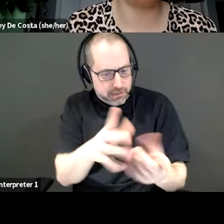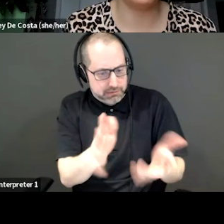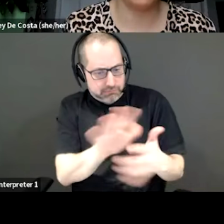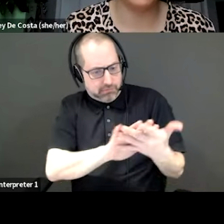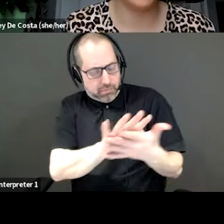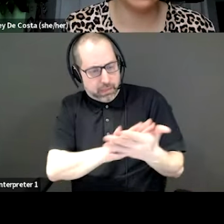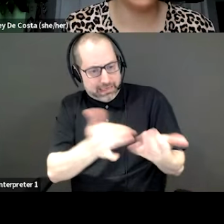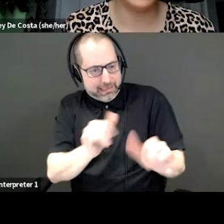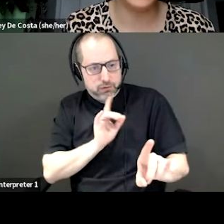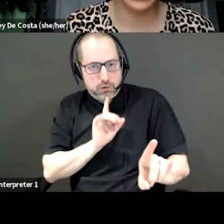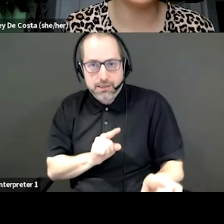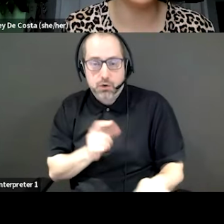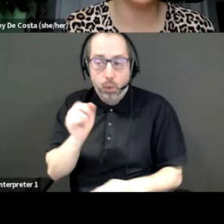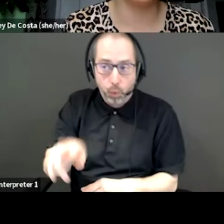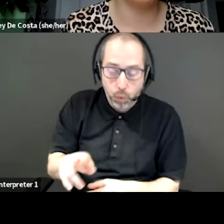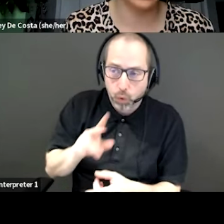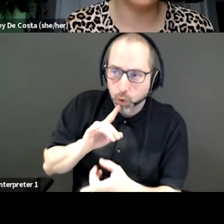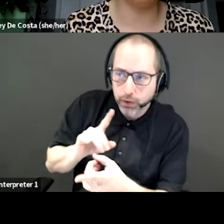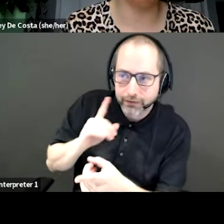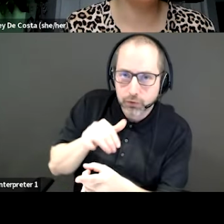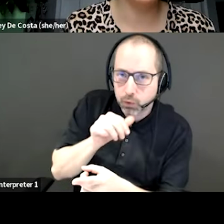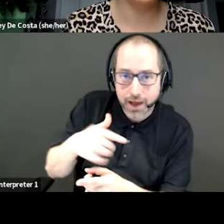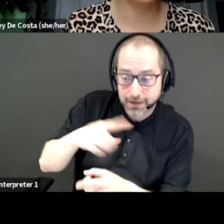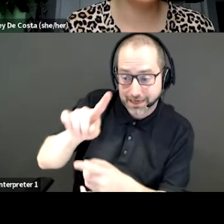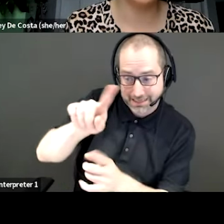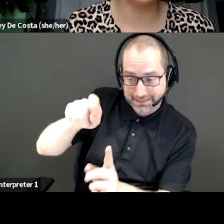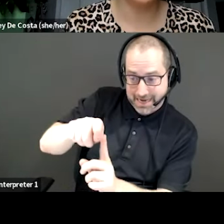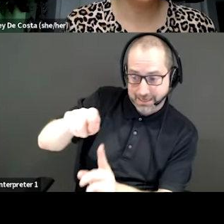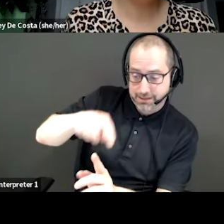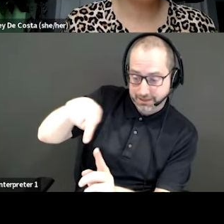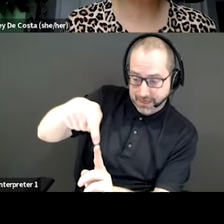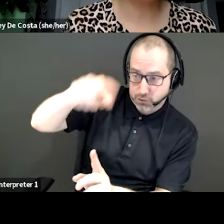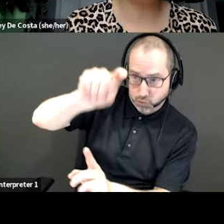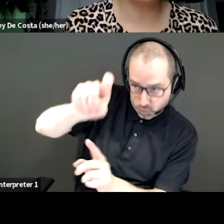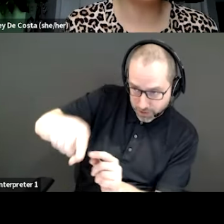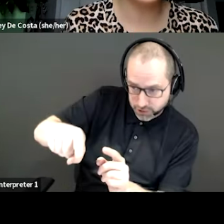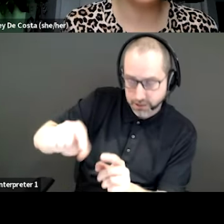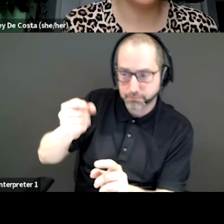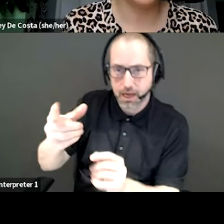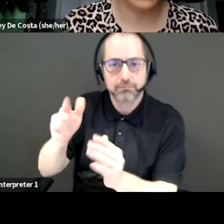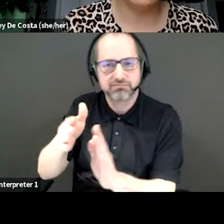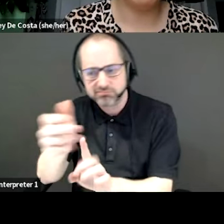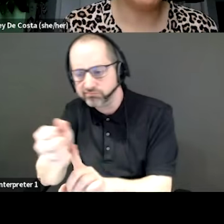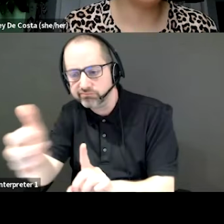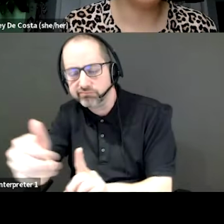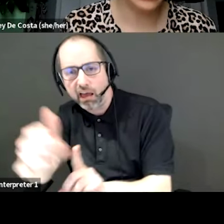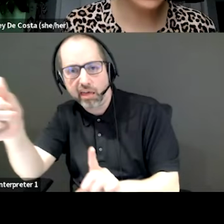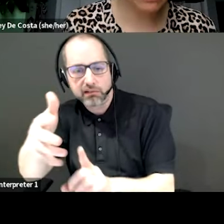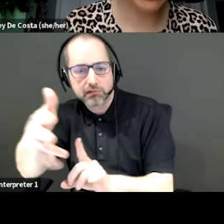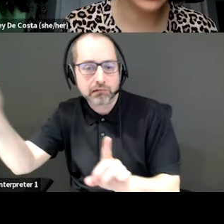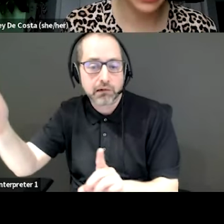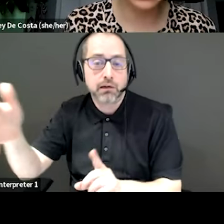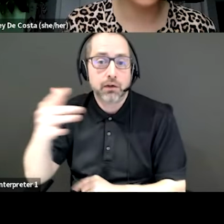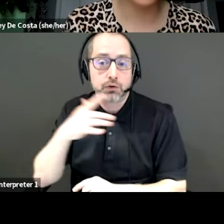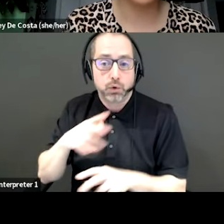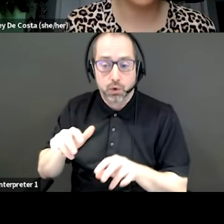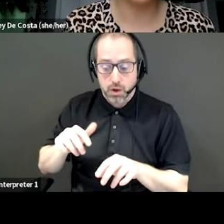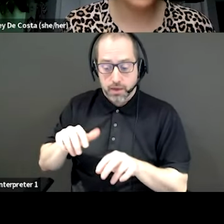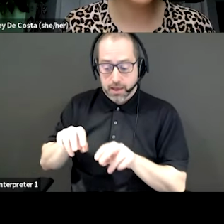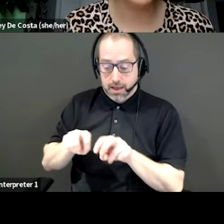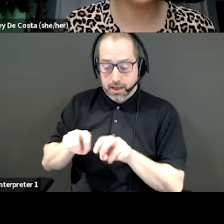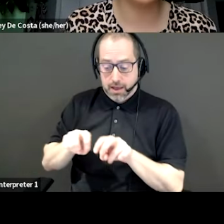a specific question that we need to answer. So rather than bringing together a panel of experts to